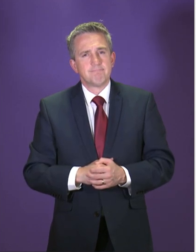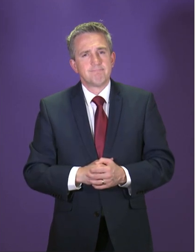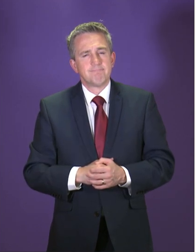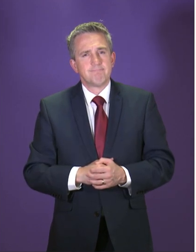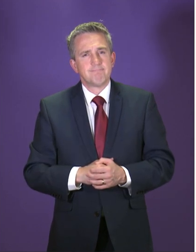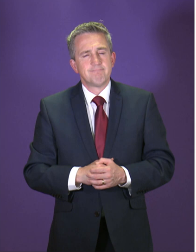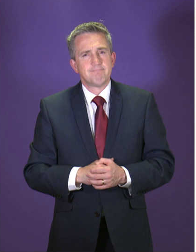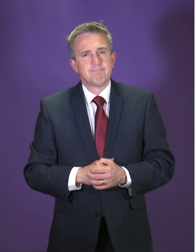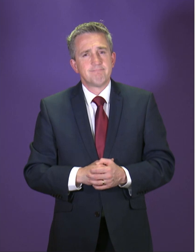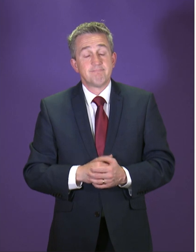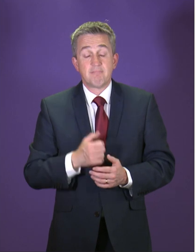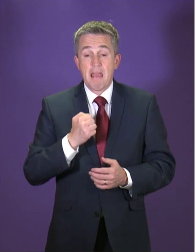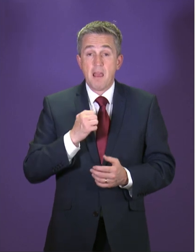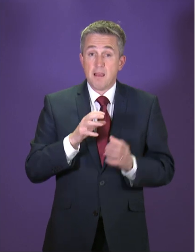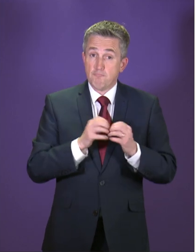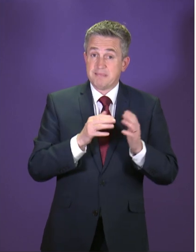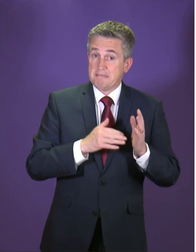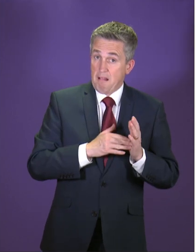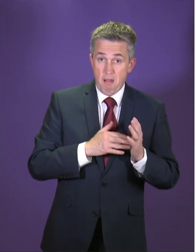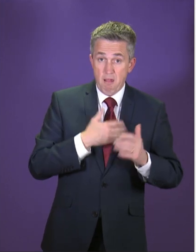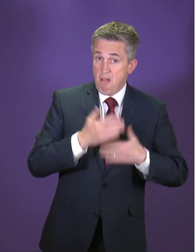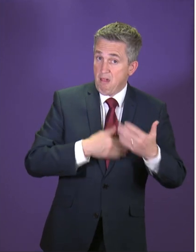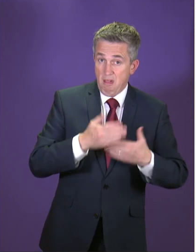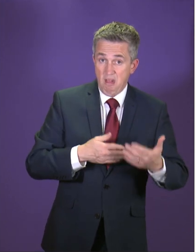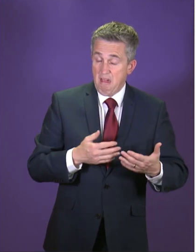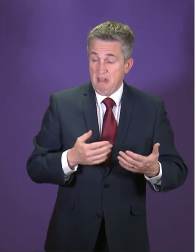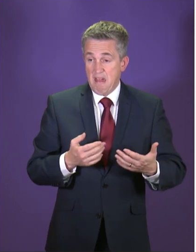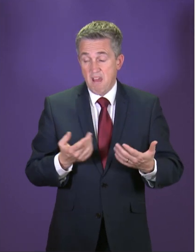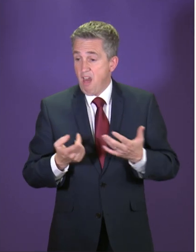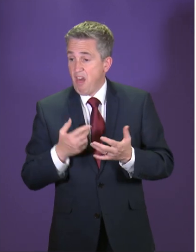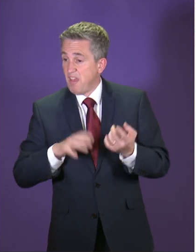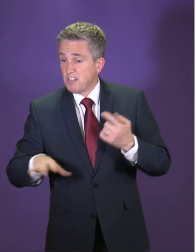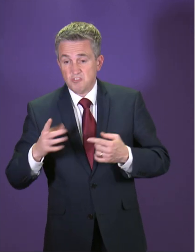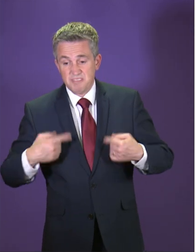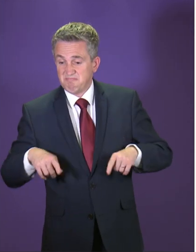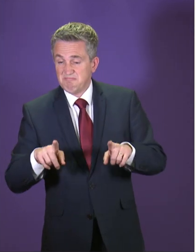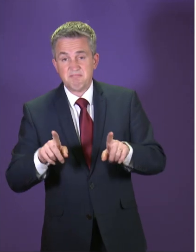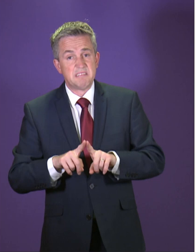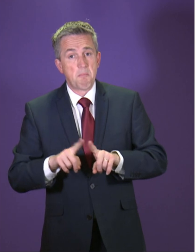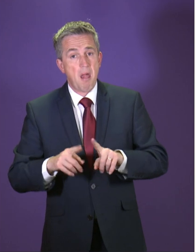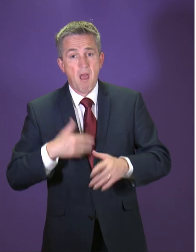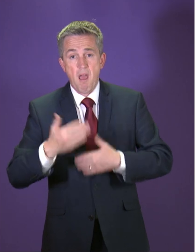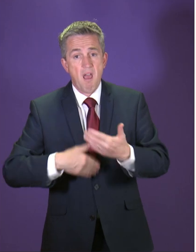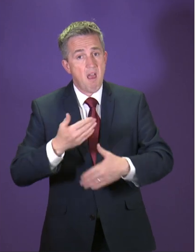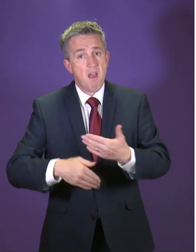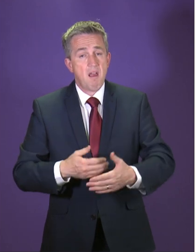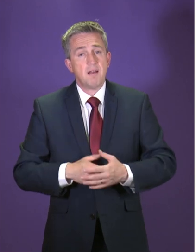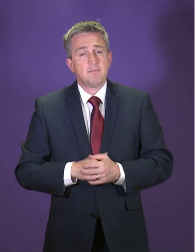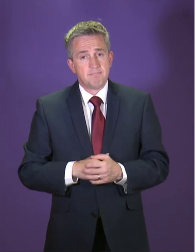than in many underdeveloped countries as well, to use this